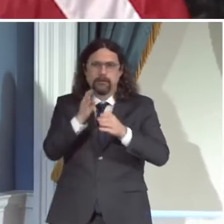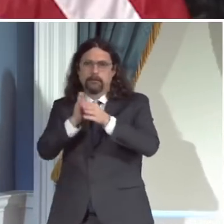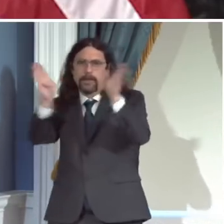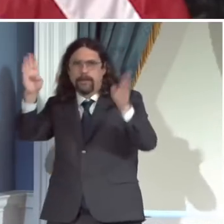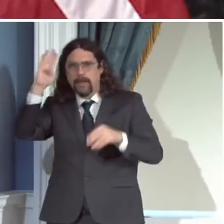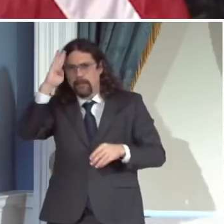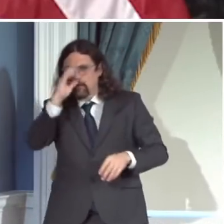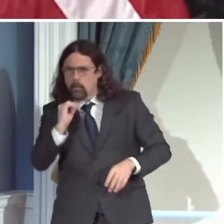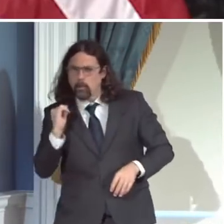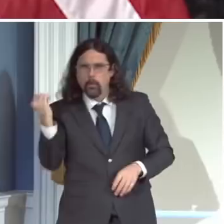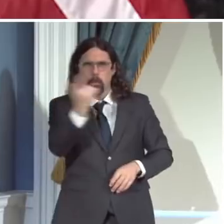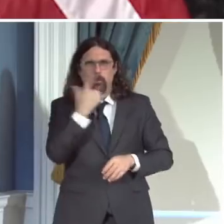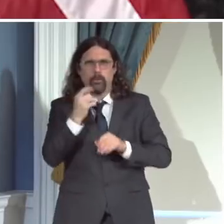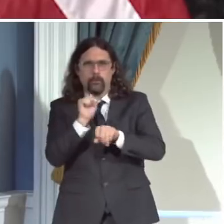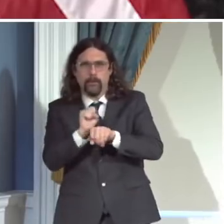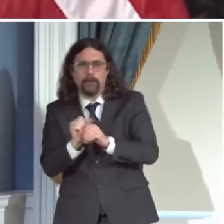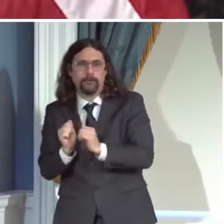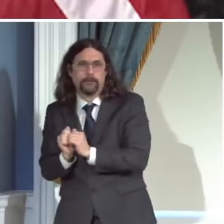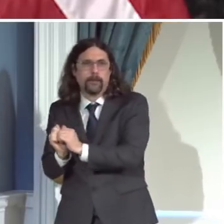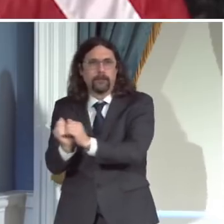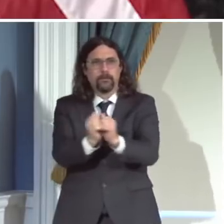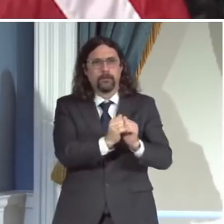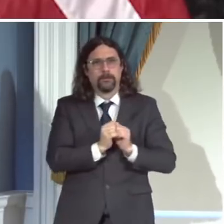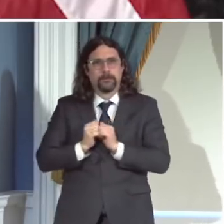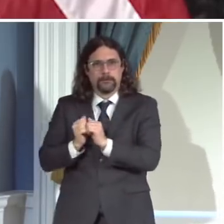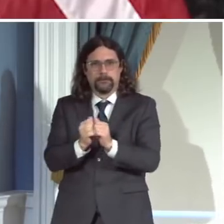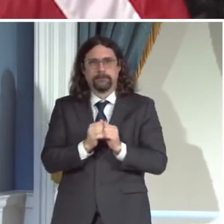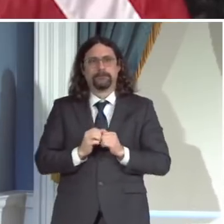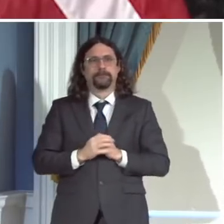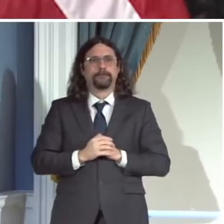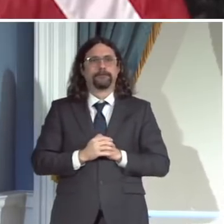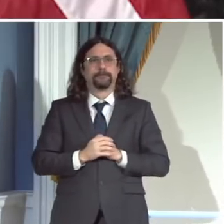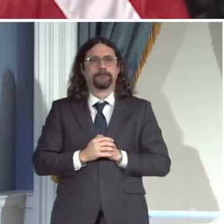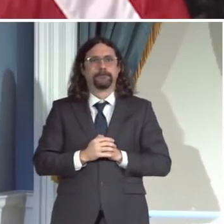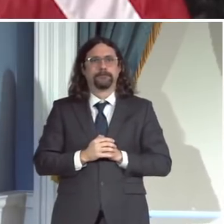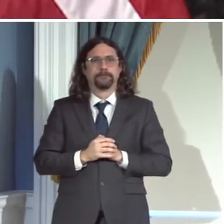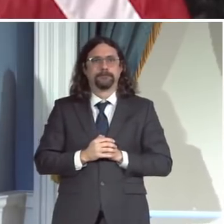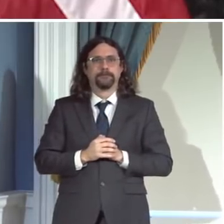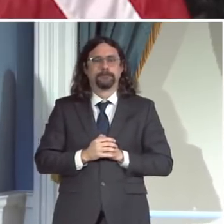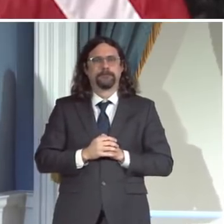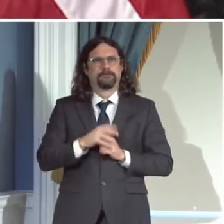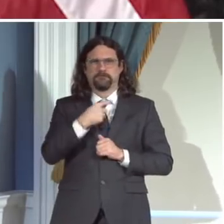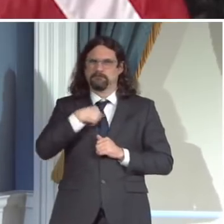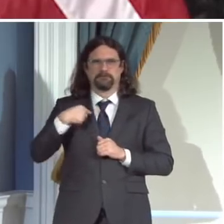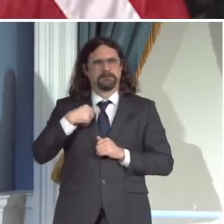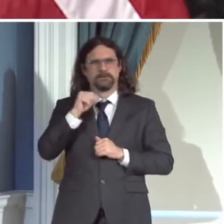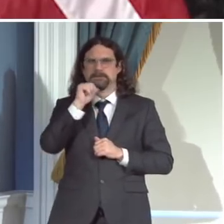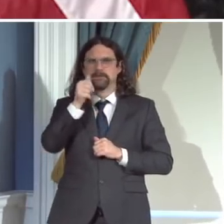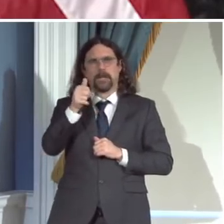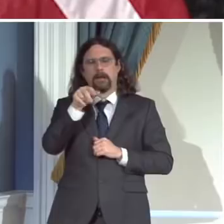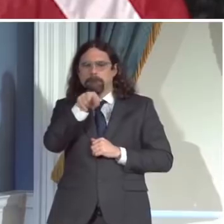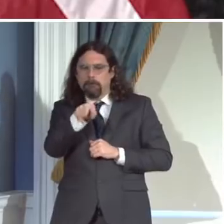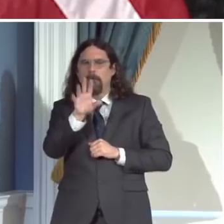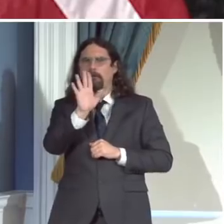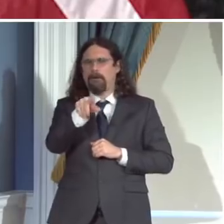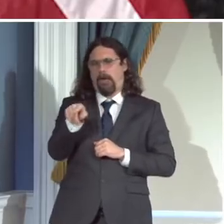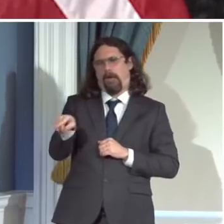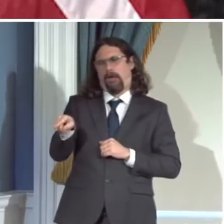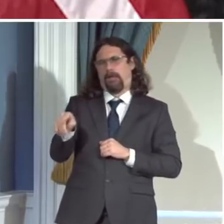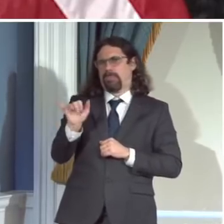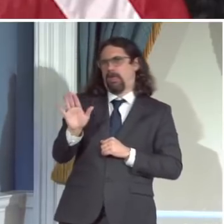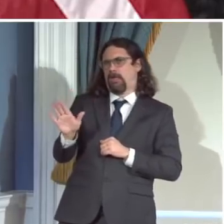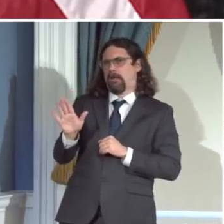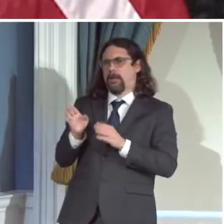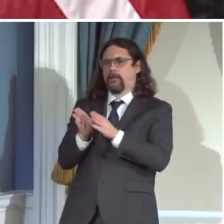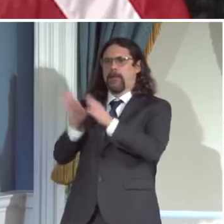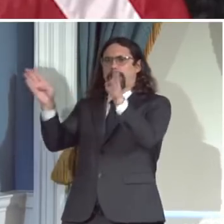about all hospitals together. Public, voluntary, independent, we're thinking of all of them. Everyone is wearing the same uniform. We're also